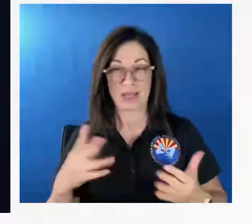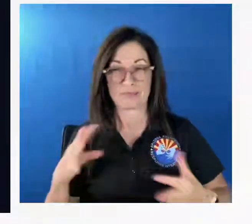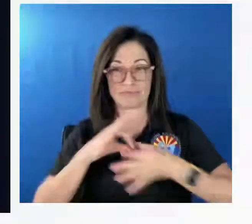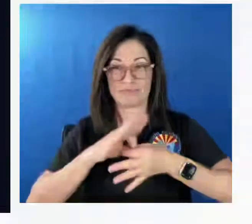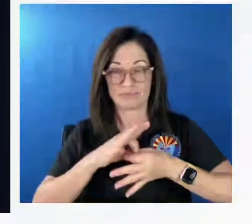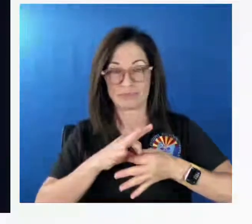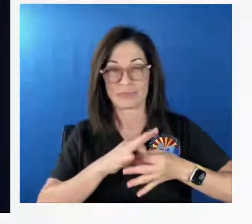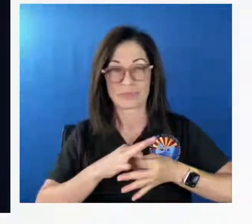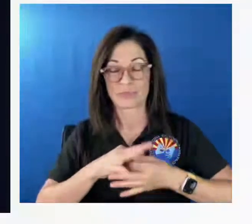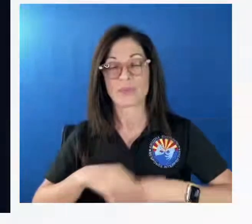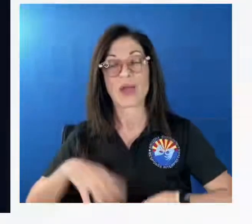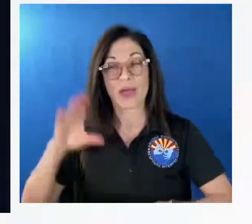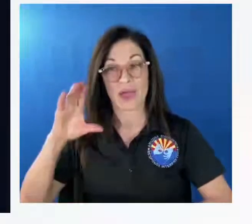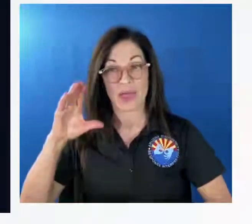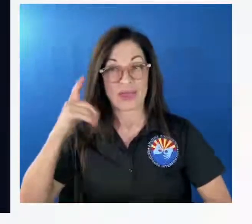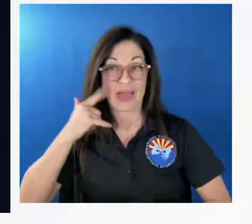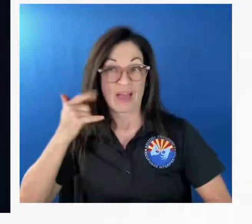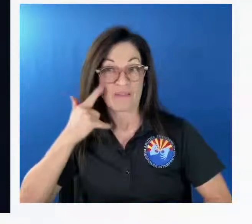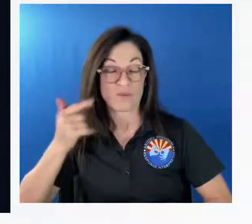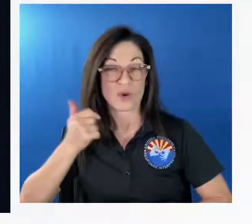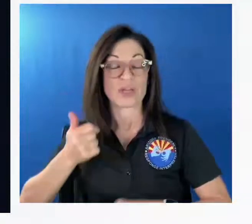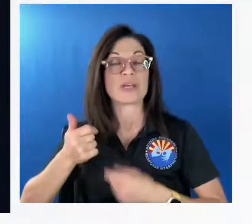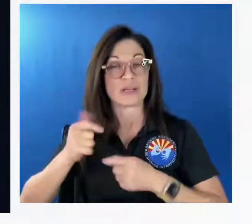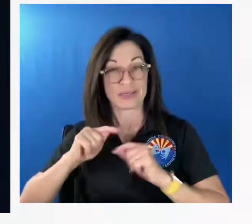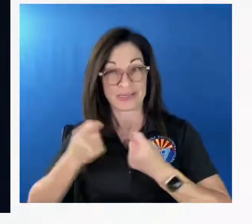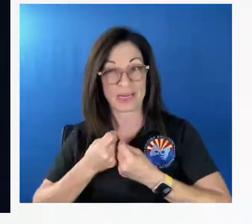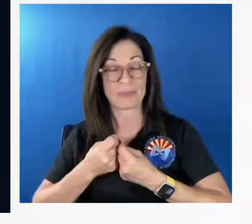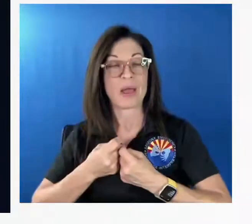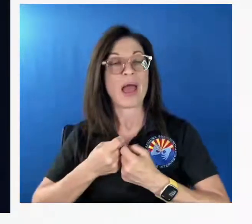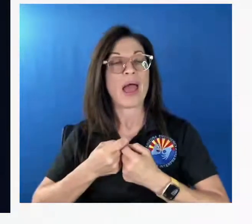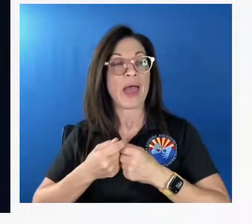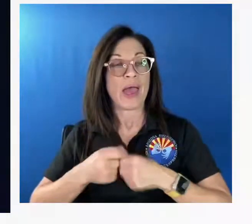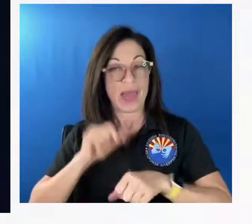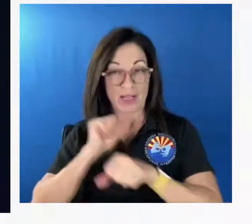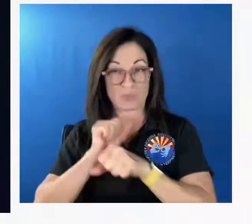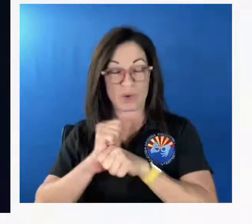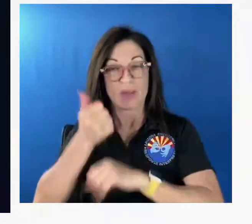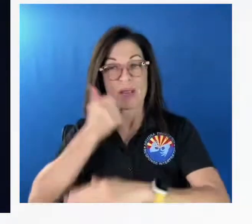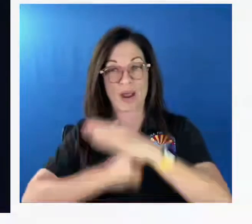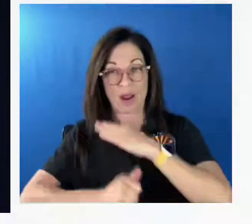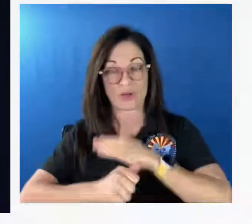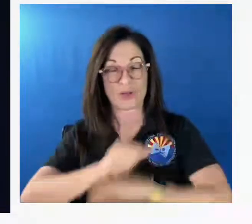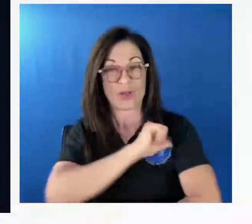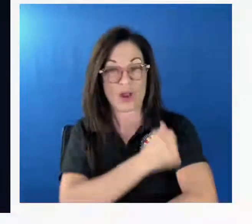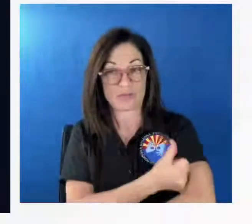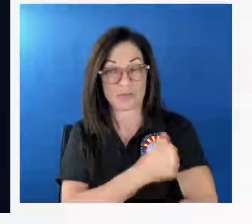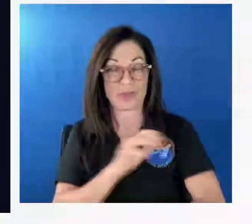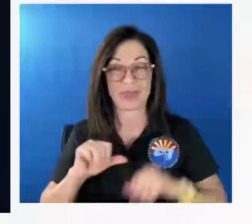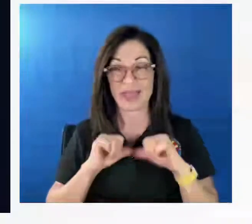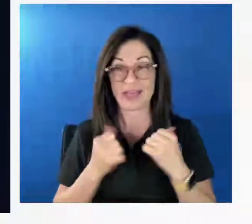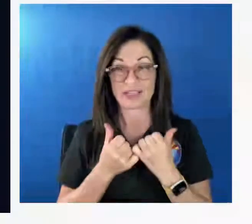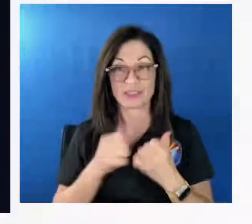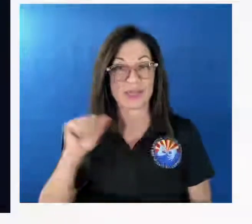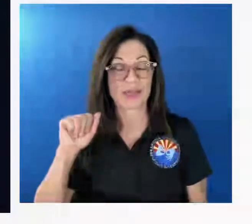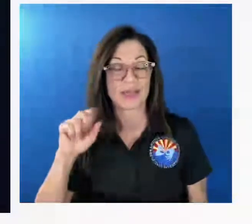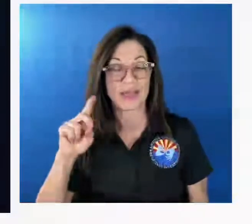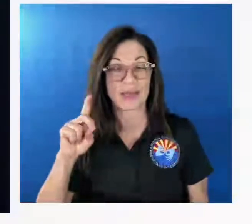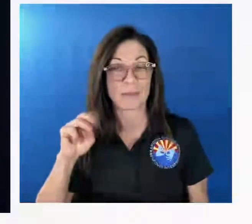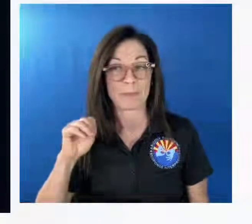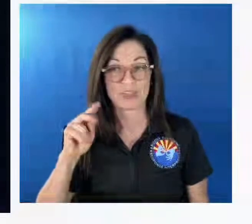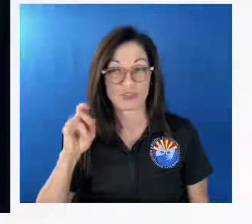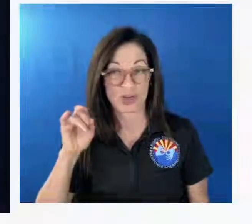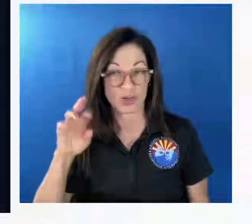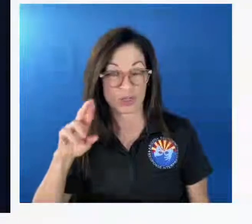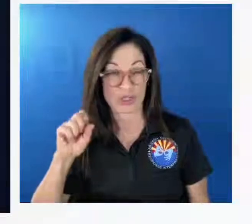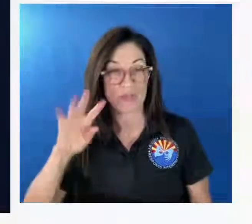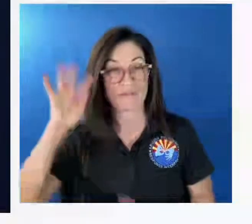operating under delegation of authorities by the agency administrators on the federal side, which is